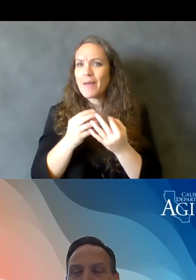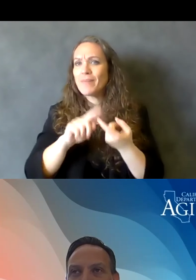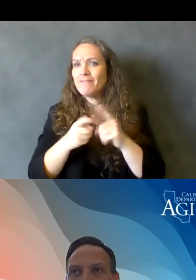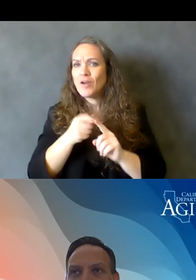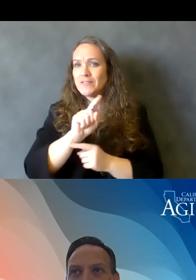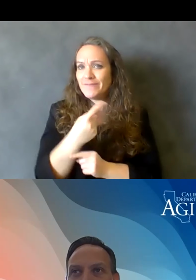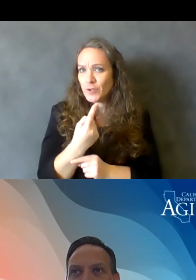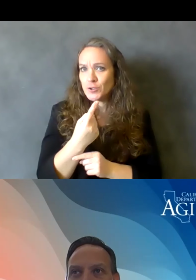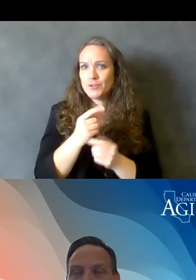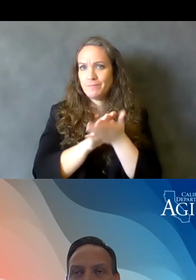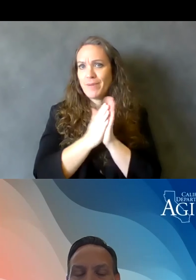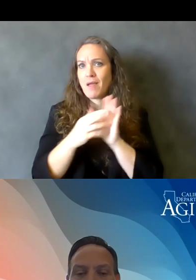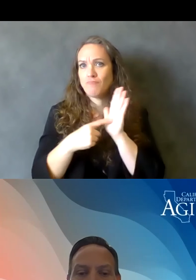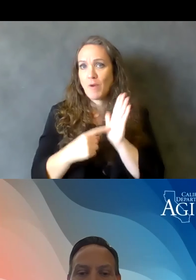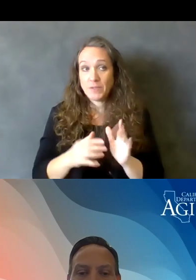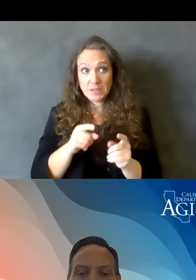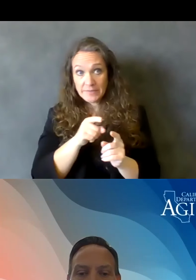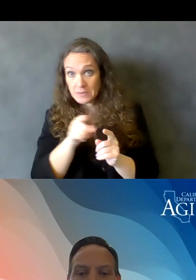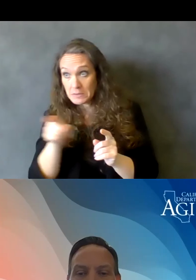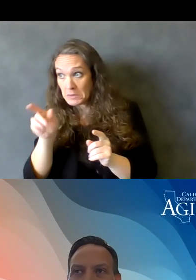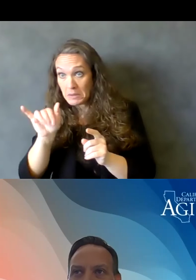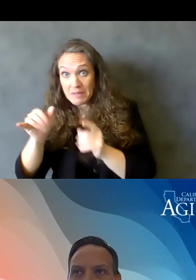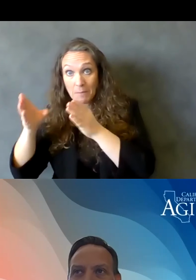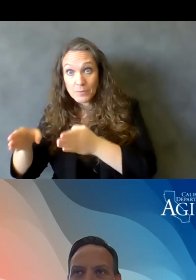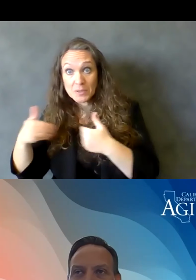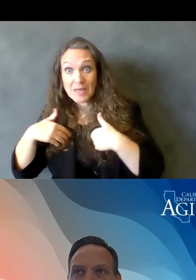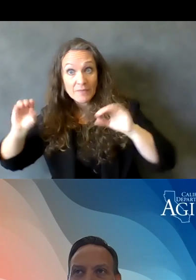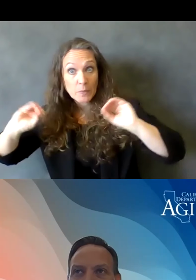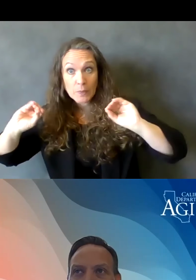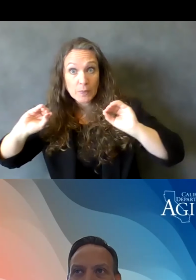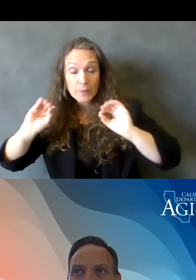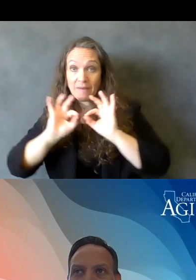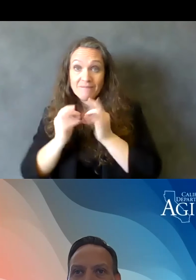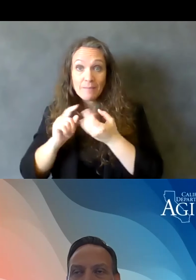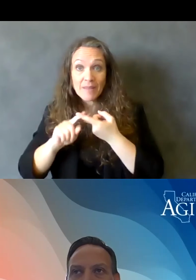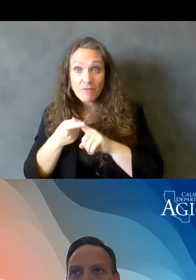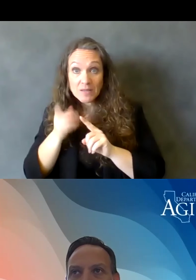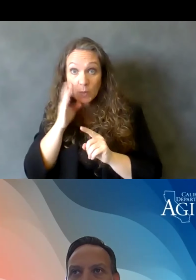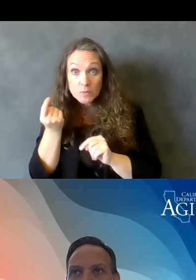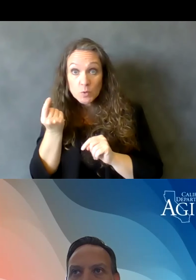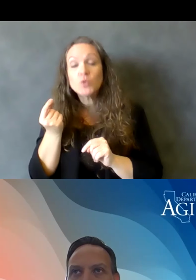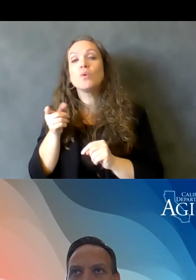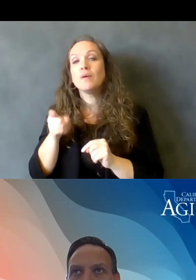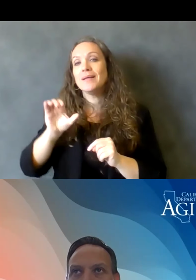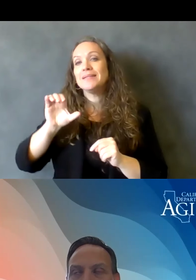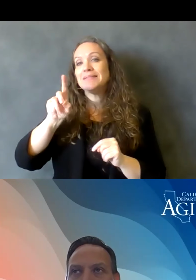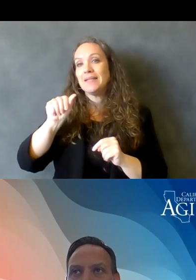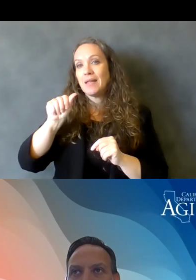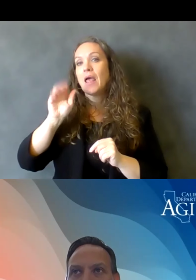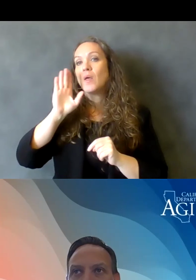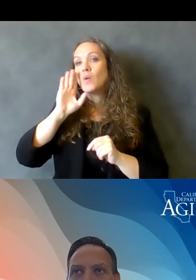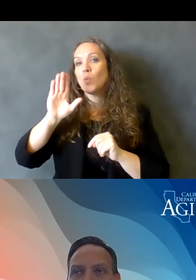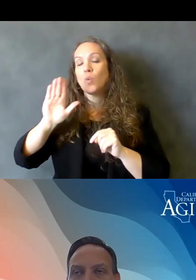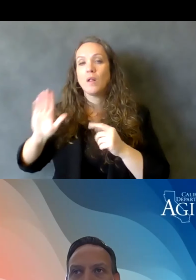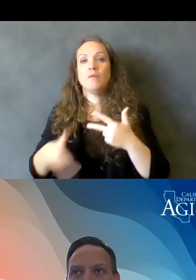those representatives don't exist, then CDA through local providers will be providing a